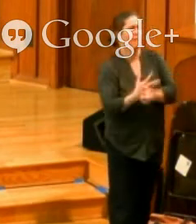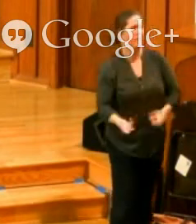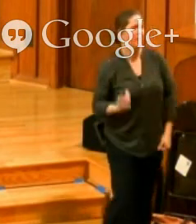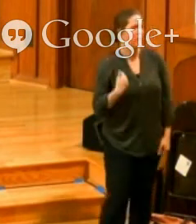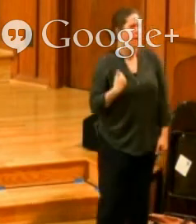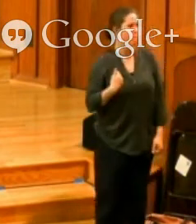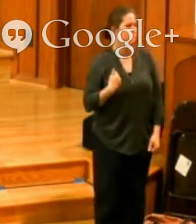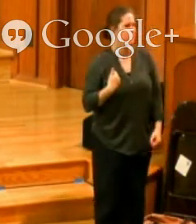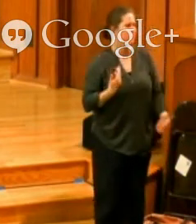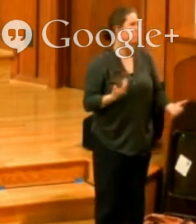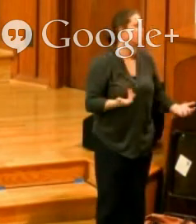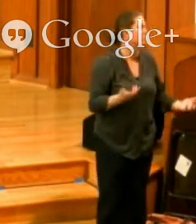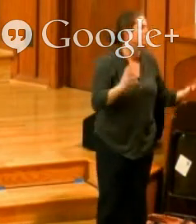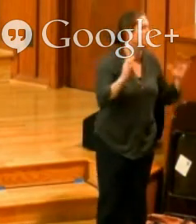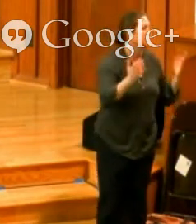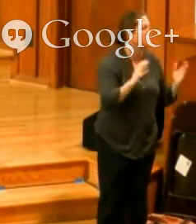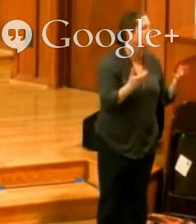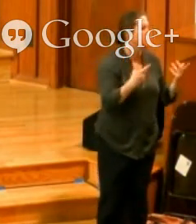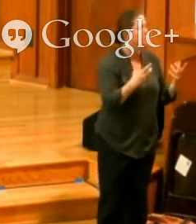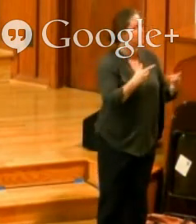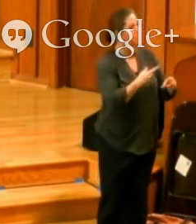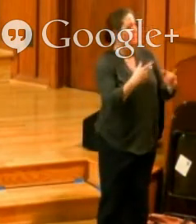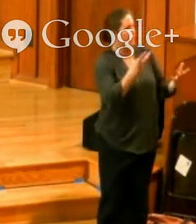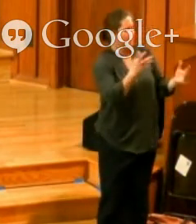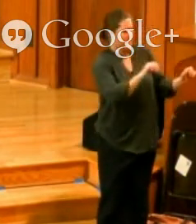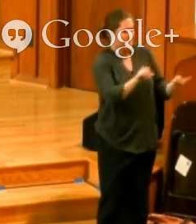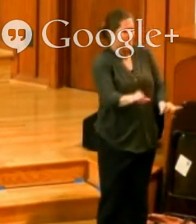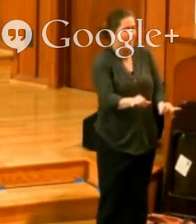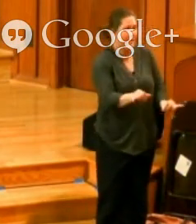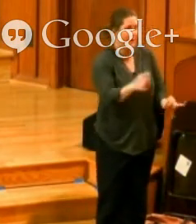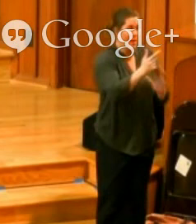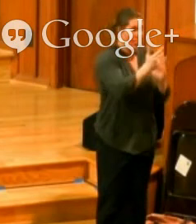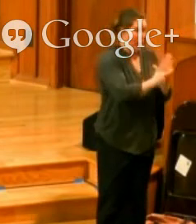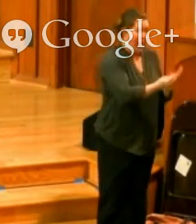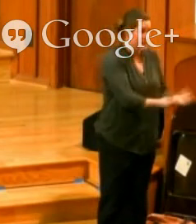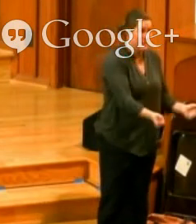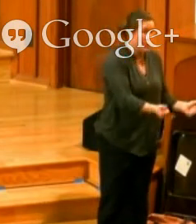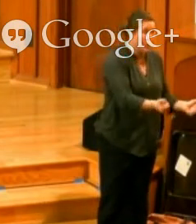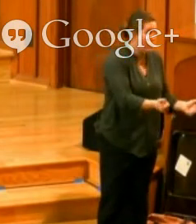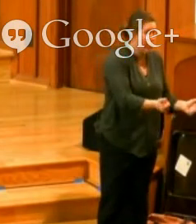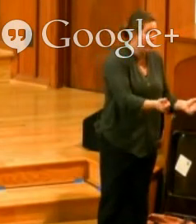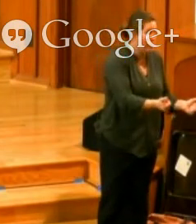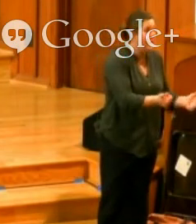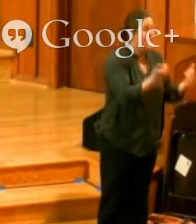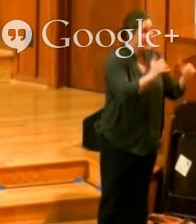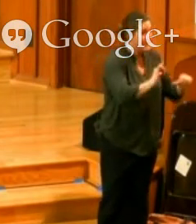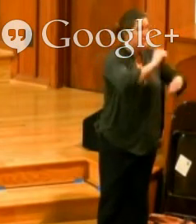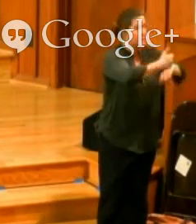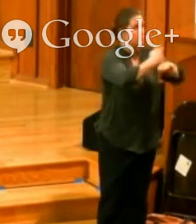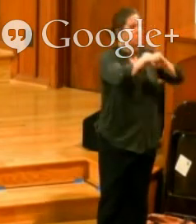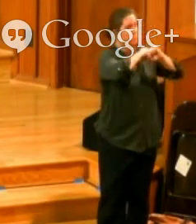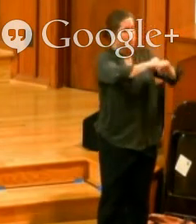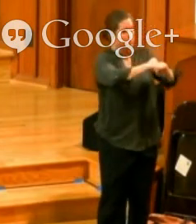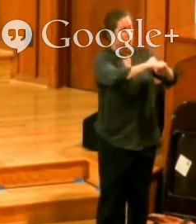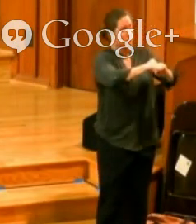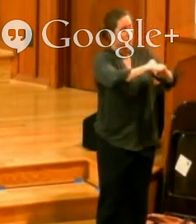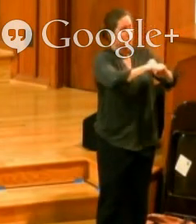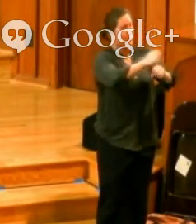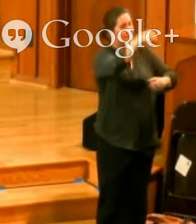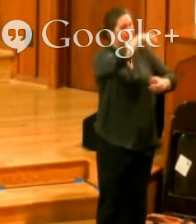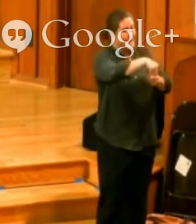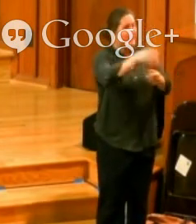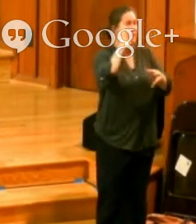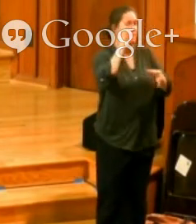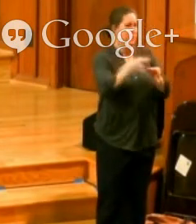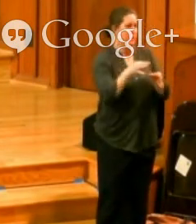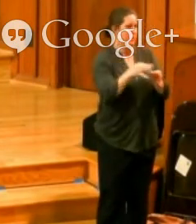It's illogical. The law of God has not been done away with. The law of God is something that protects us and establishes us in the faith and